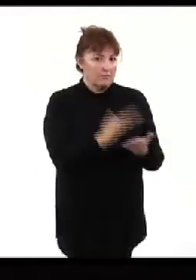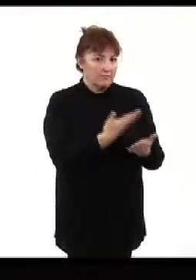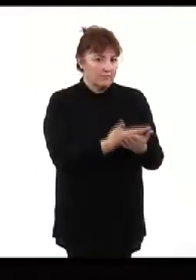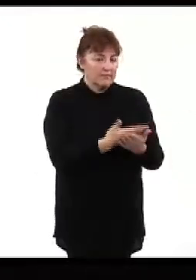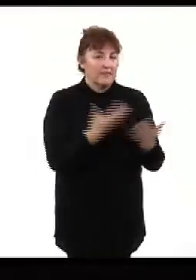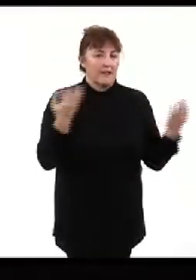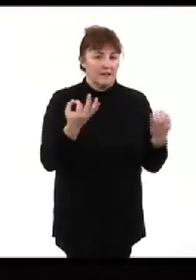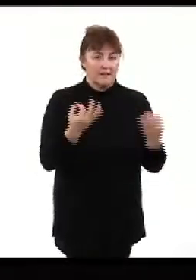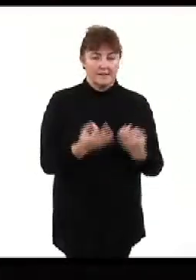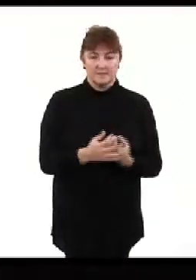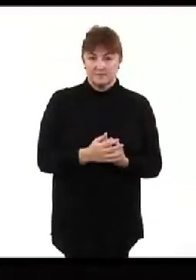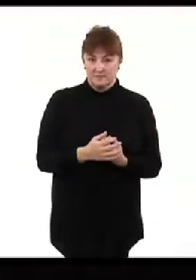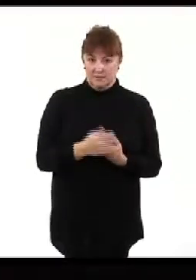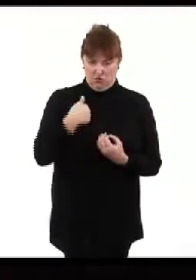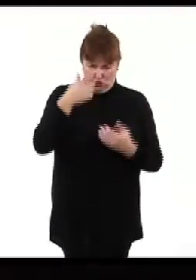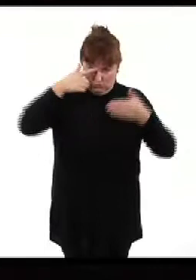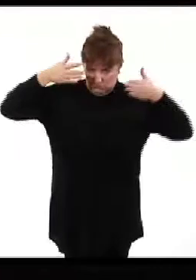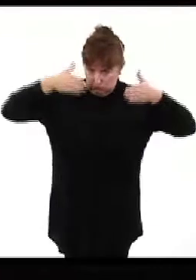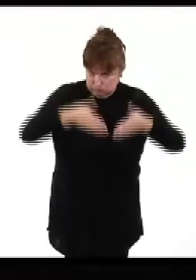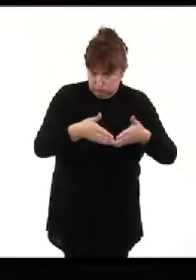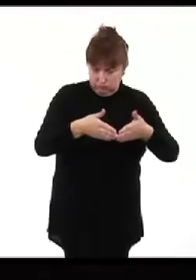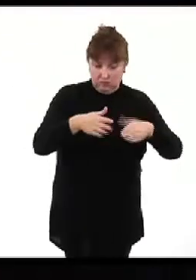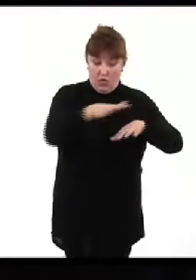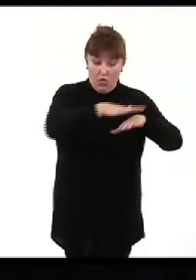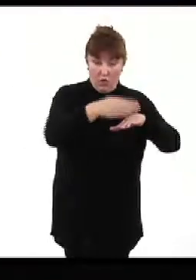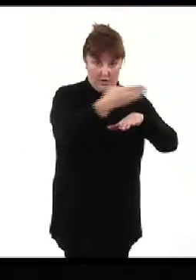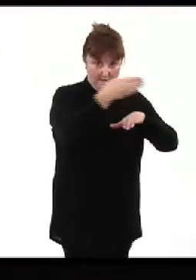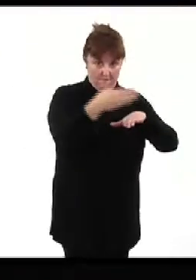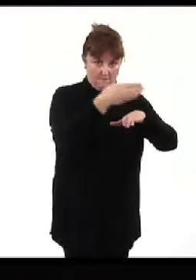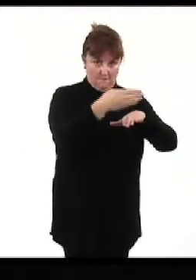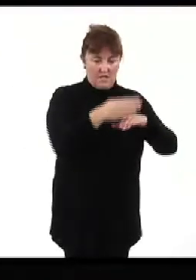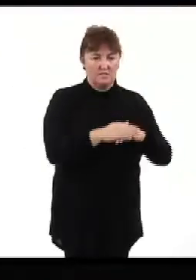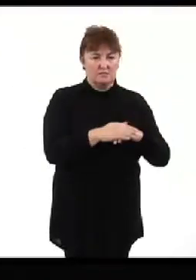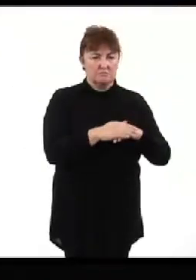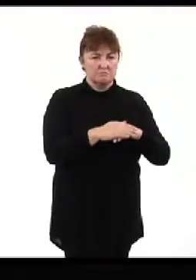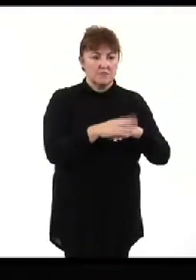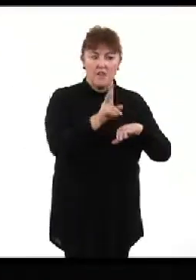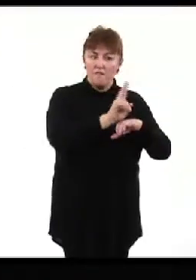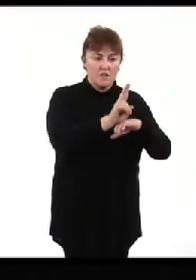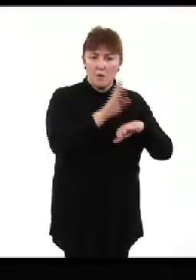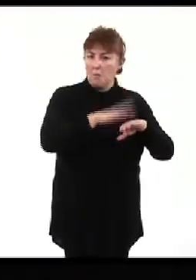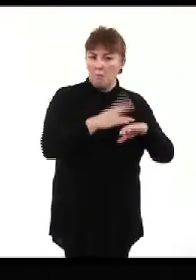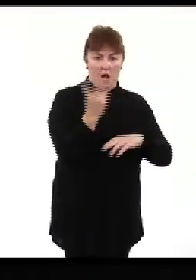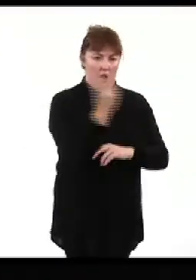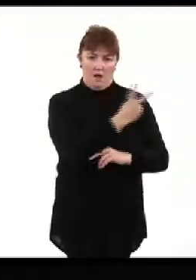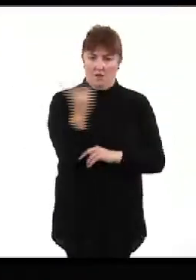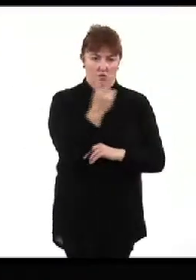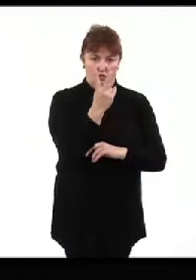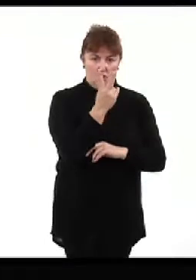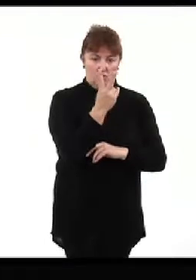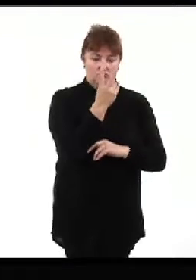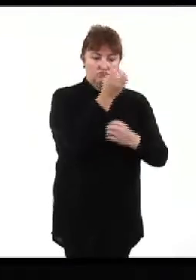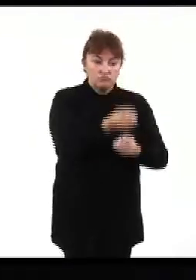here on Broca's area. It was equally active for both sign production and word